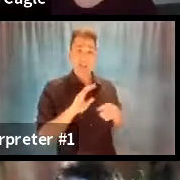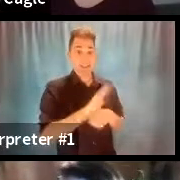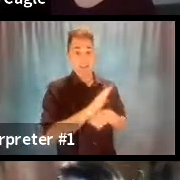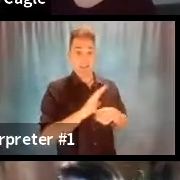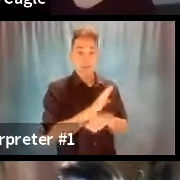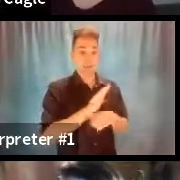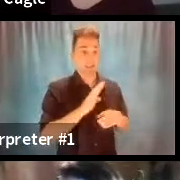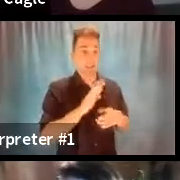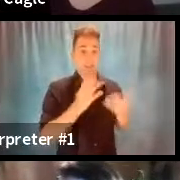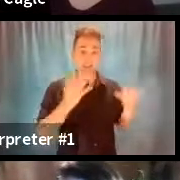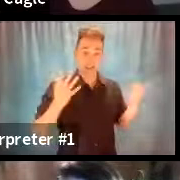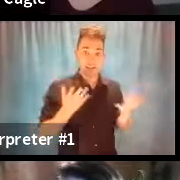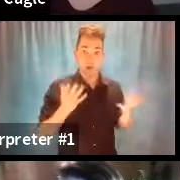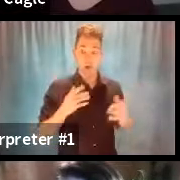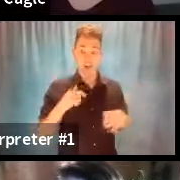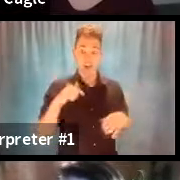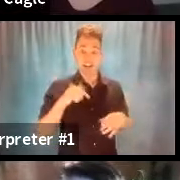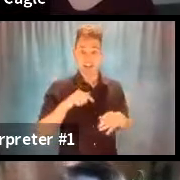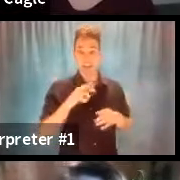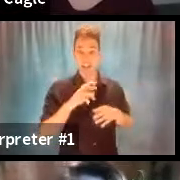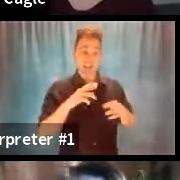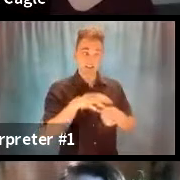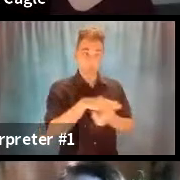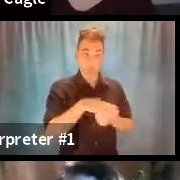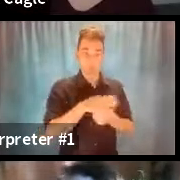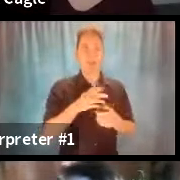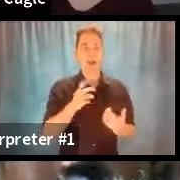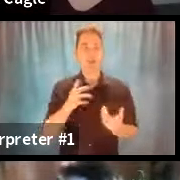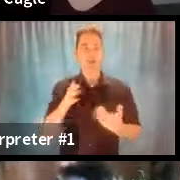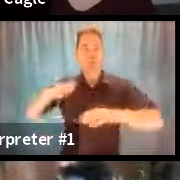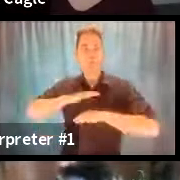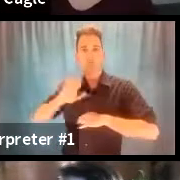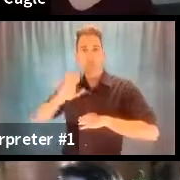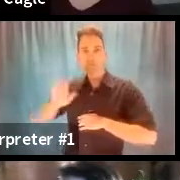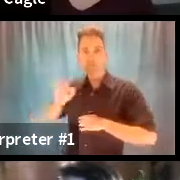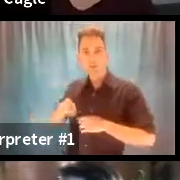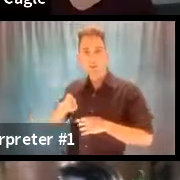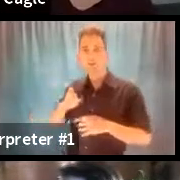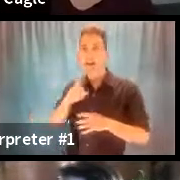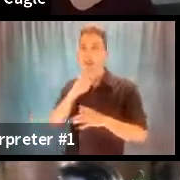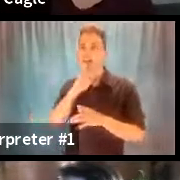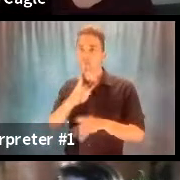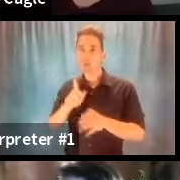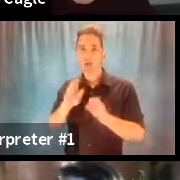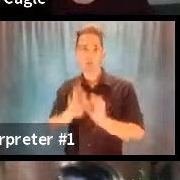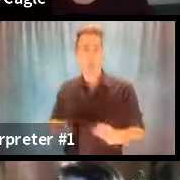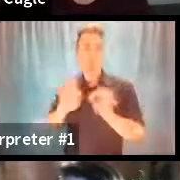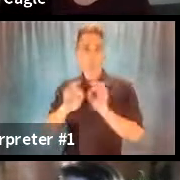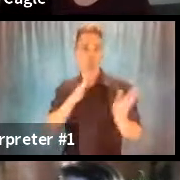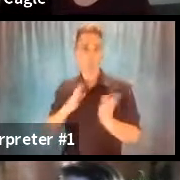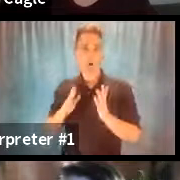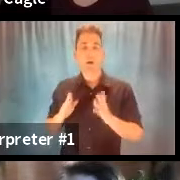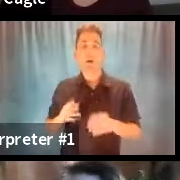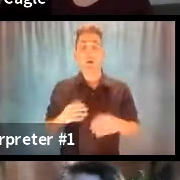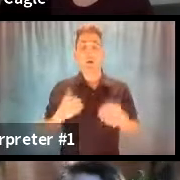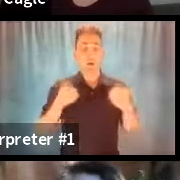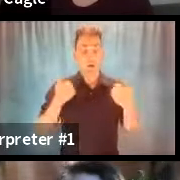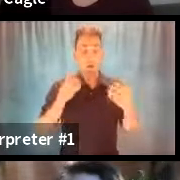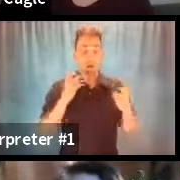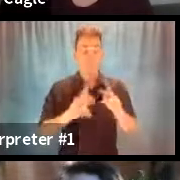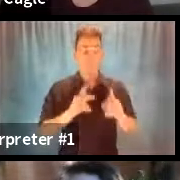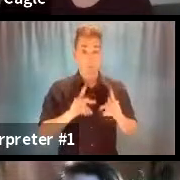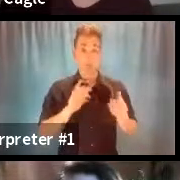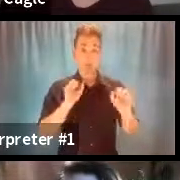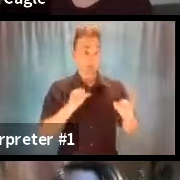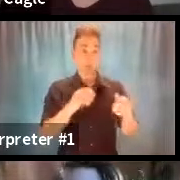meet the needs of these children in a very meaningful way. We're introducing our young people to careers and outdoor education that they would